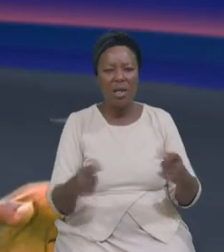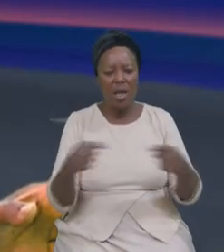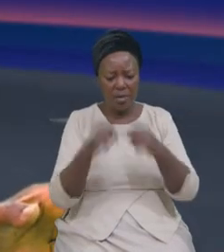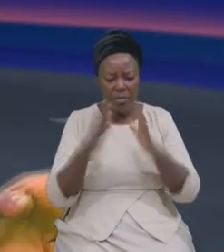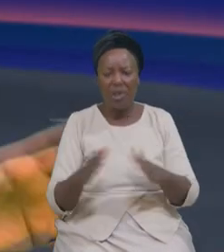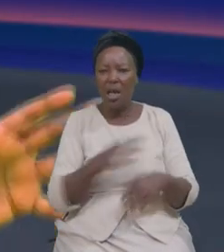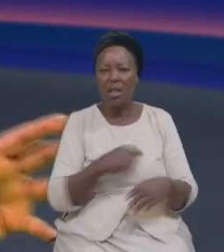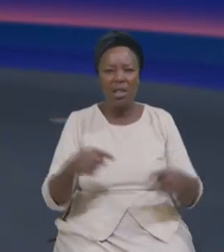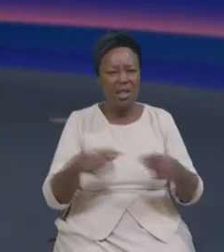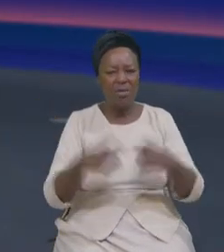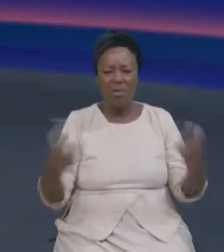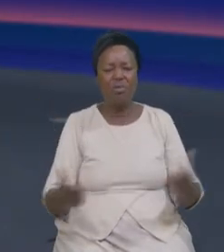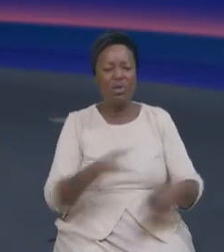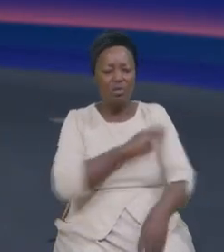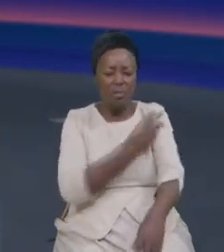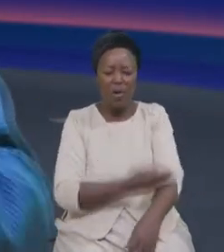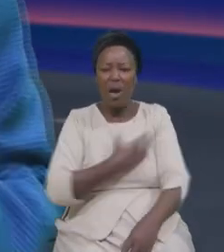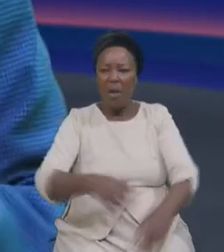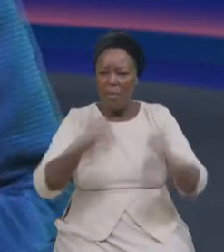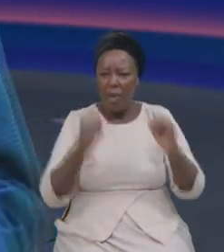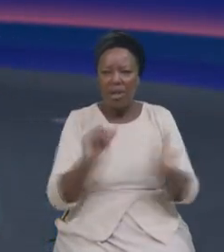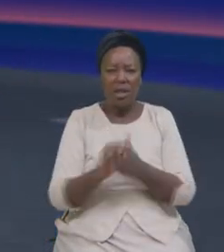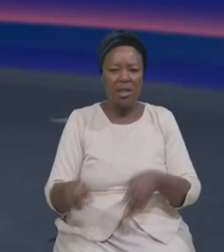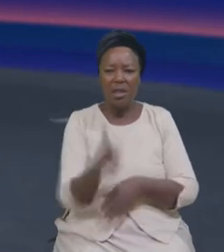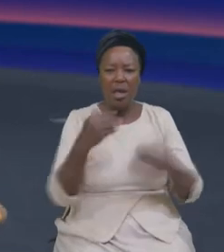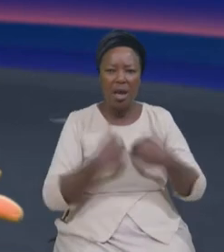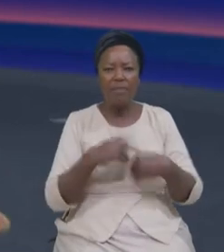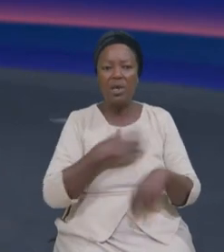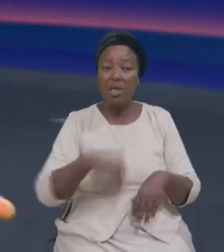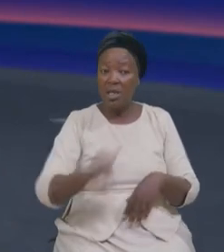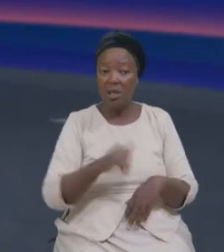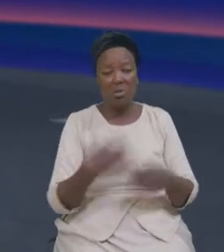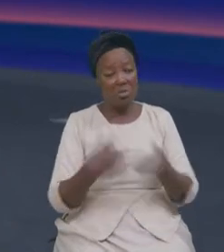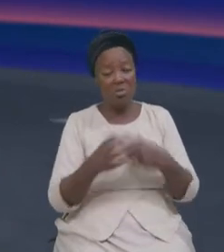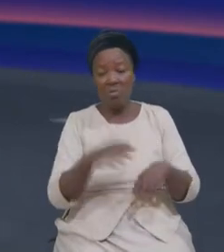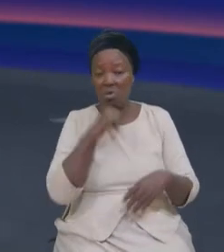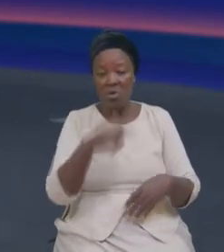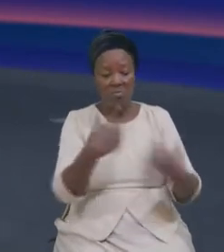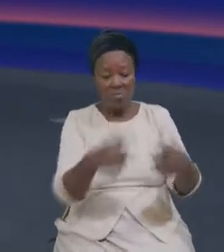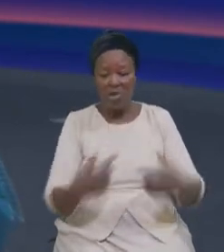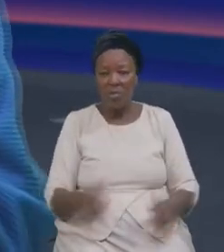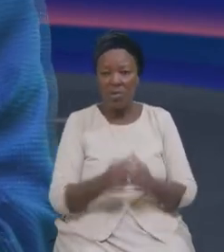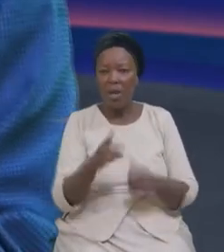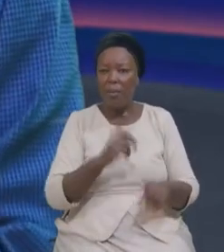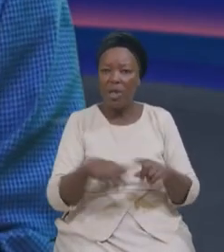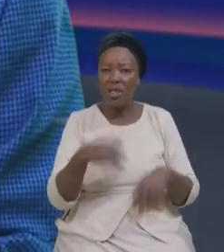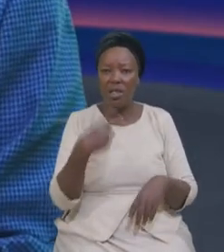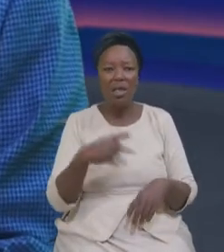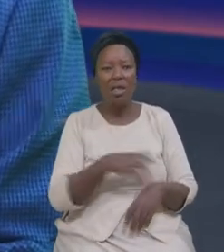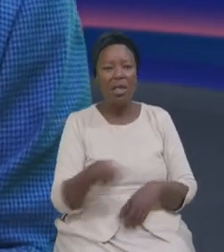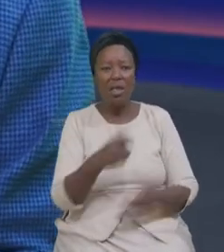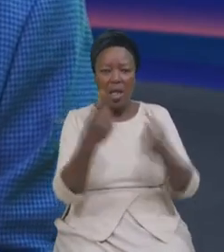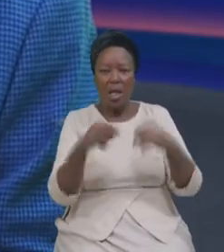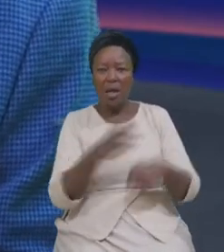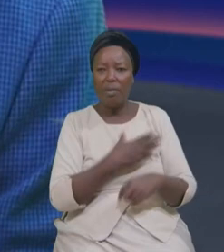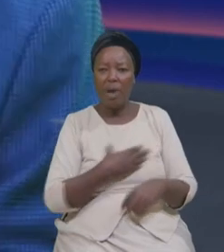great power and might that they had. And yet, even though they couldn't handle everything by themselves, it says they came